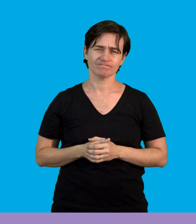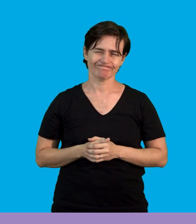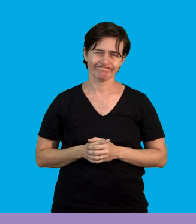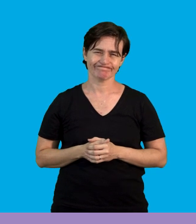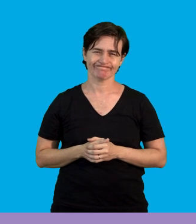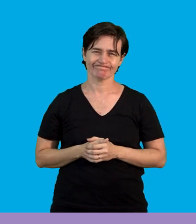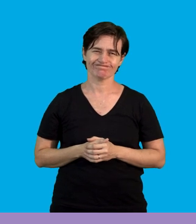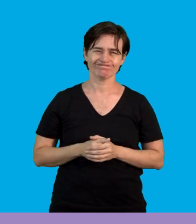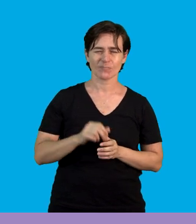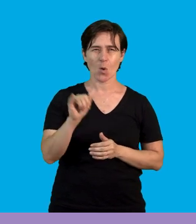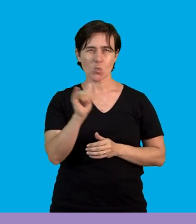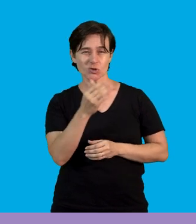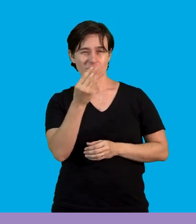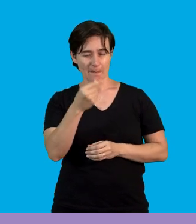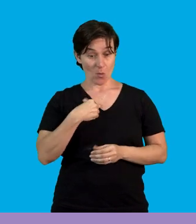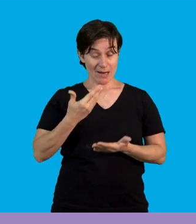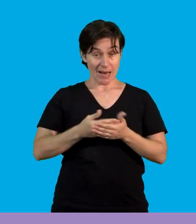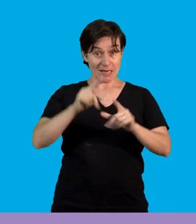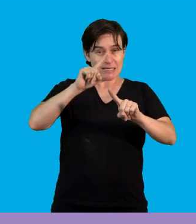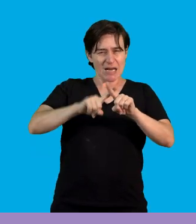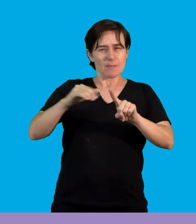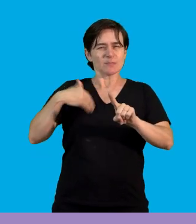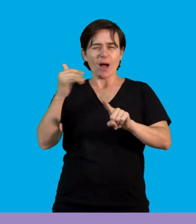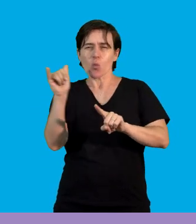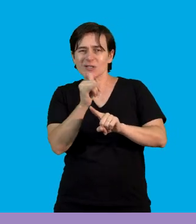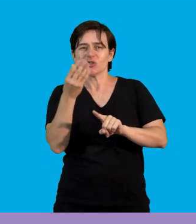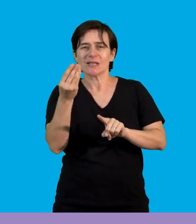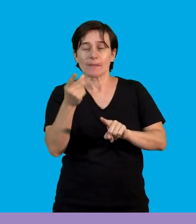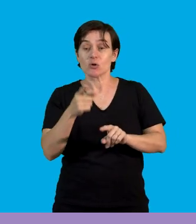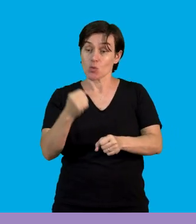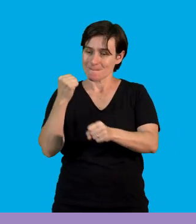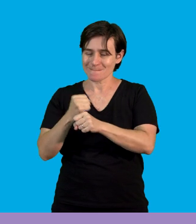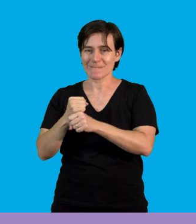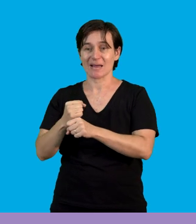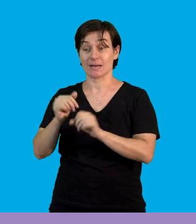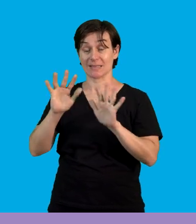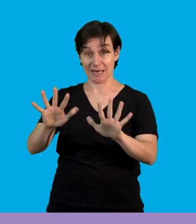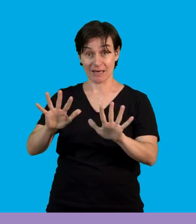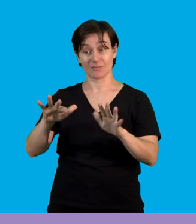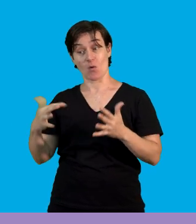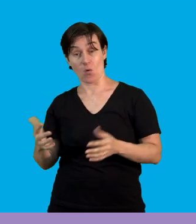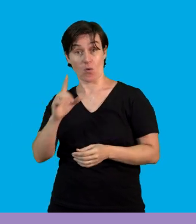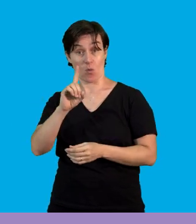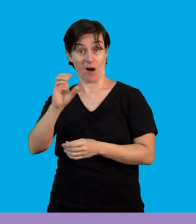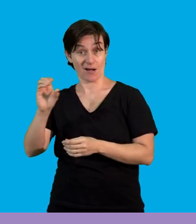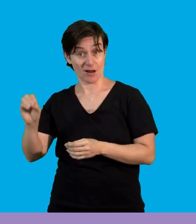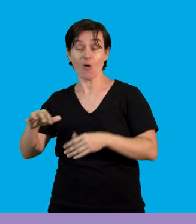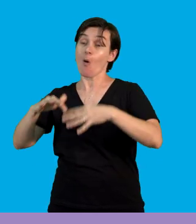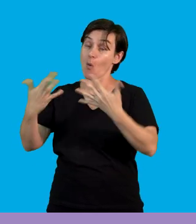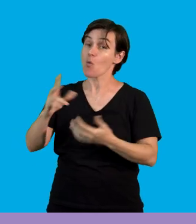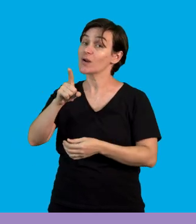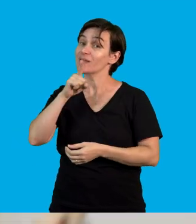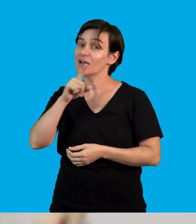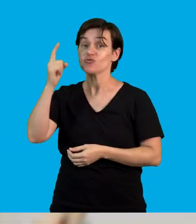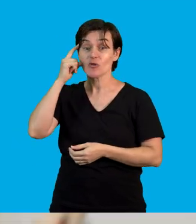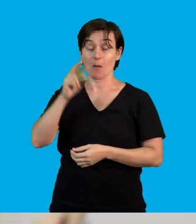say, what number can we multiply this with to become 10, 100, or 1,000?